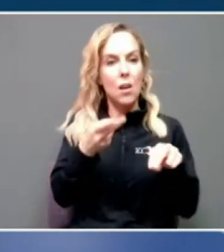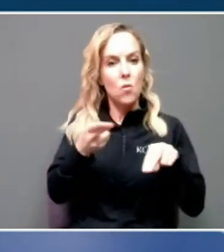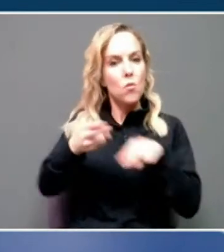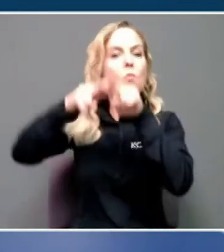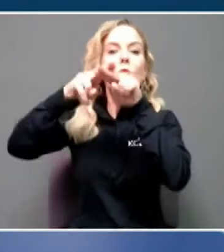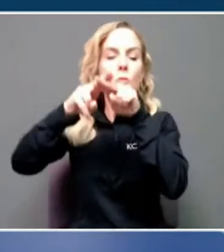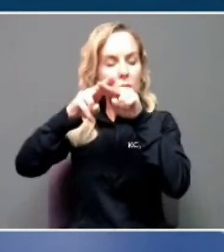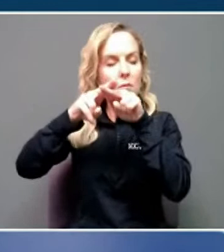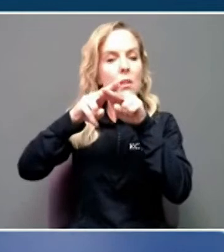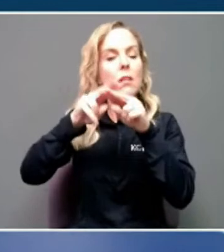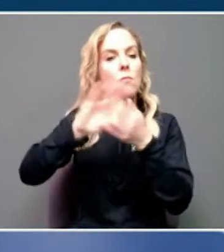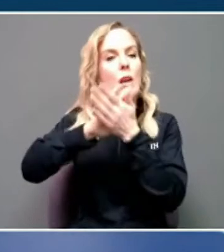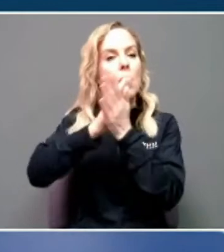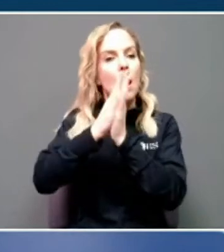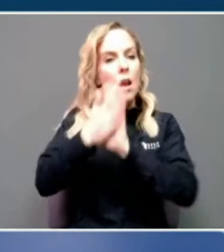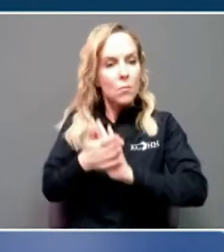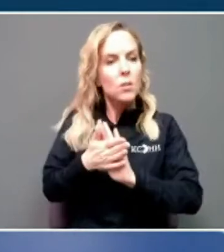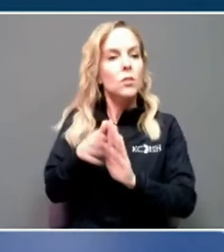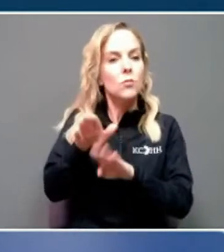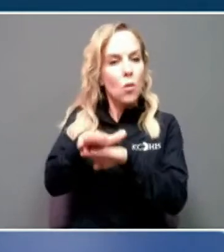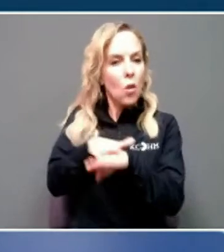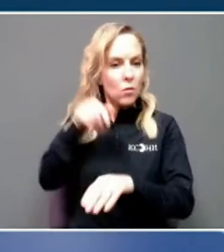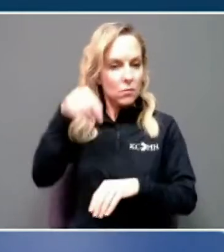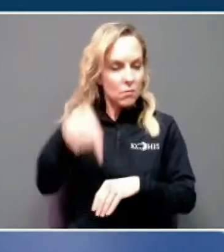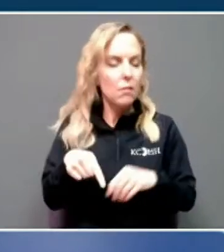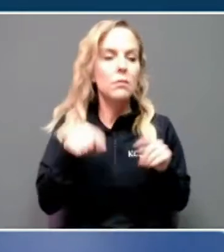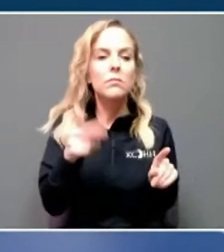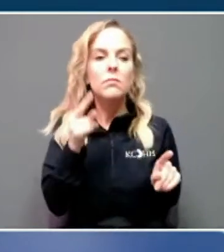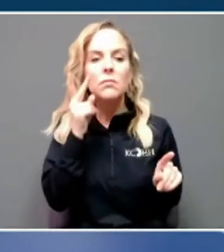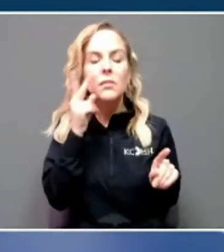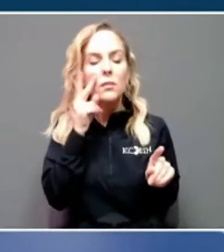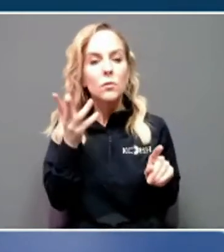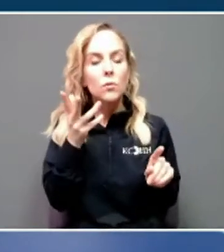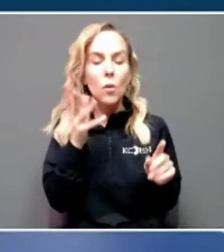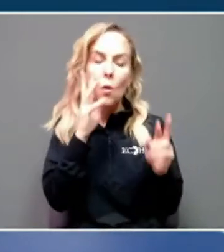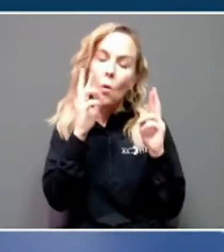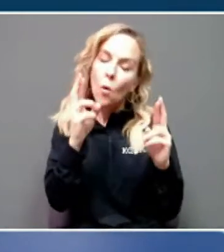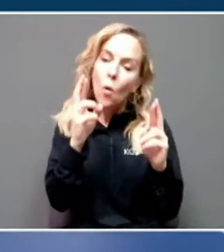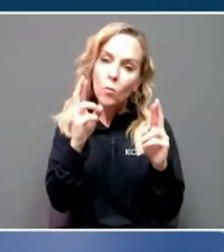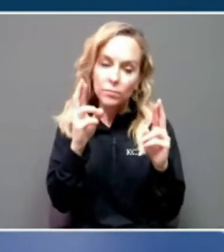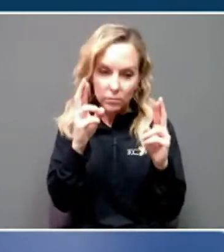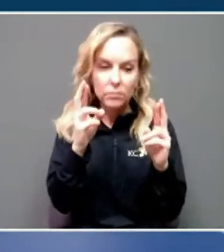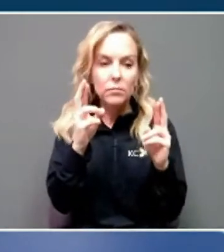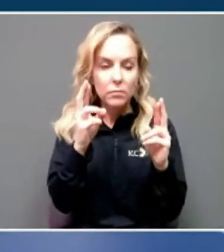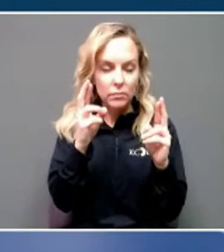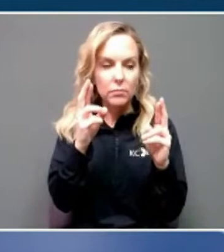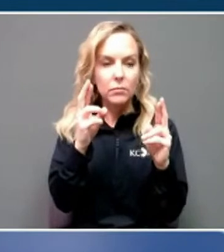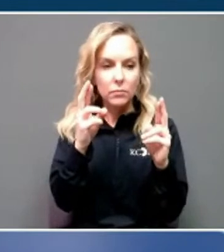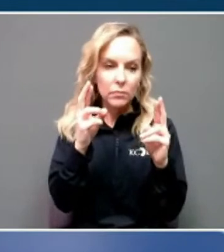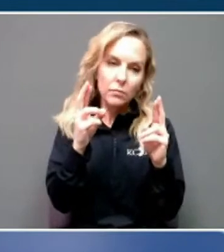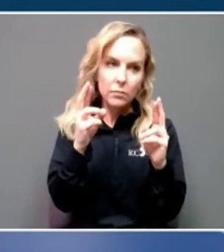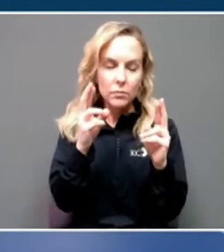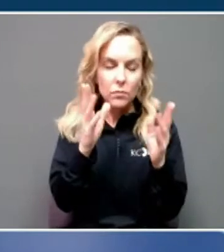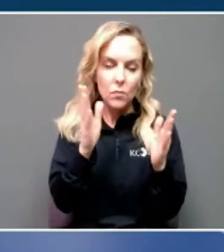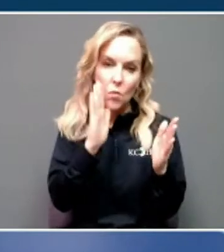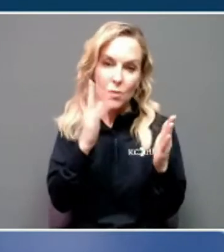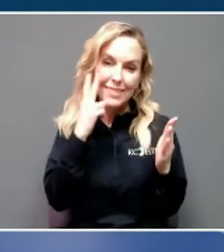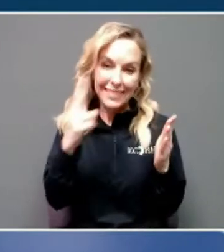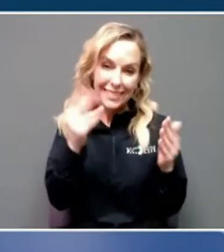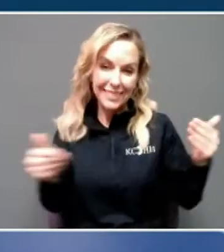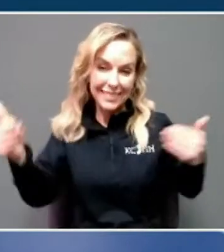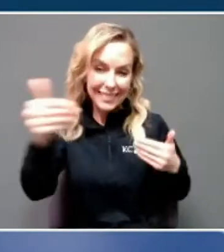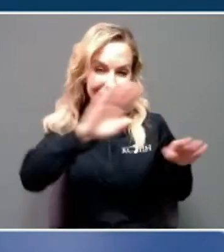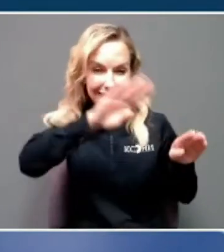slowing. I think what we have seen, or what we hope we are seeing, is